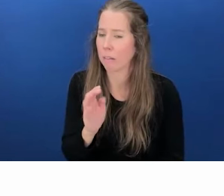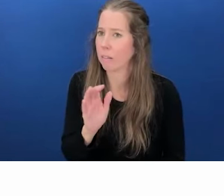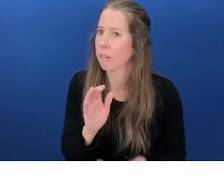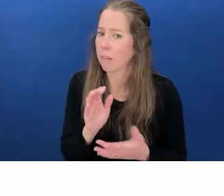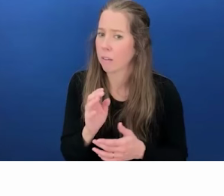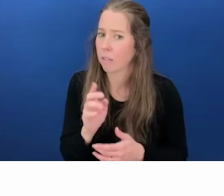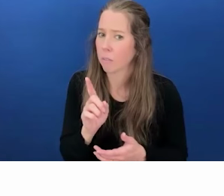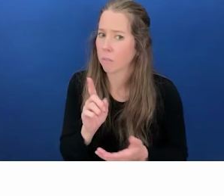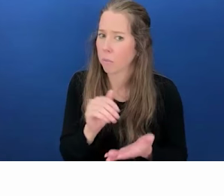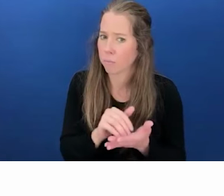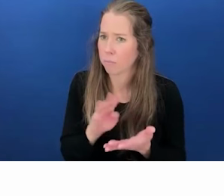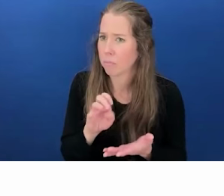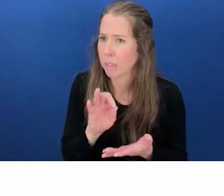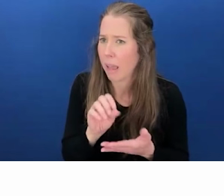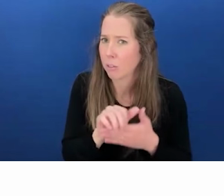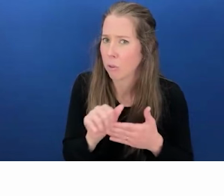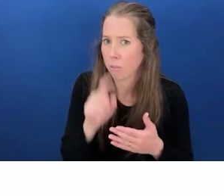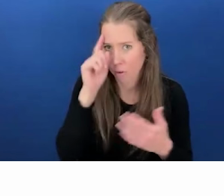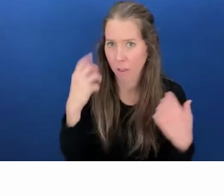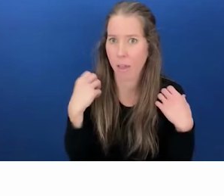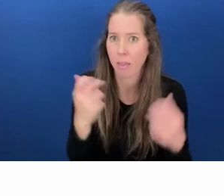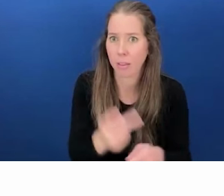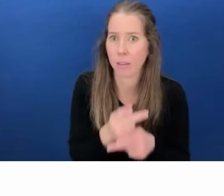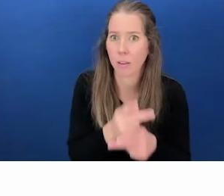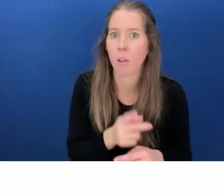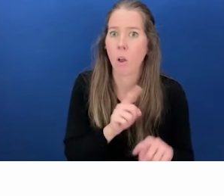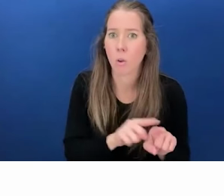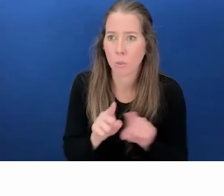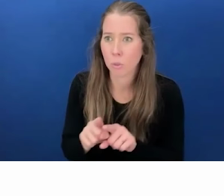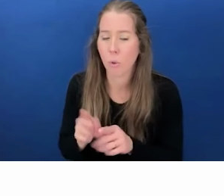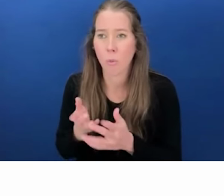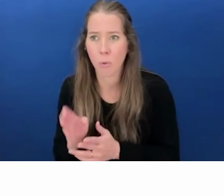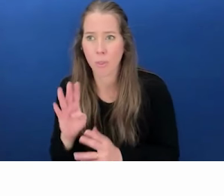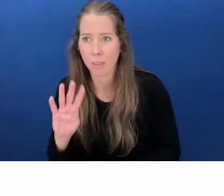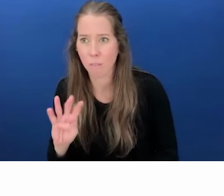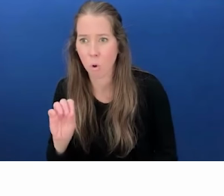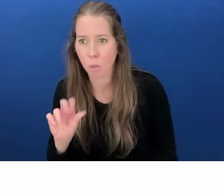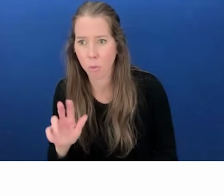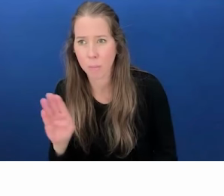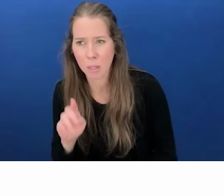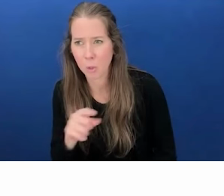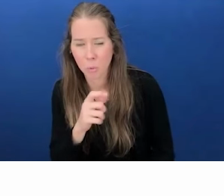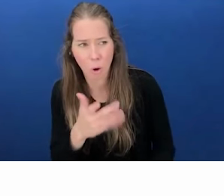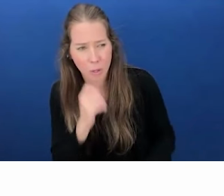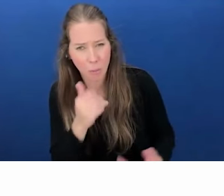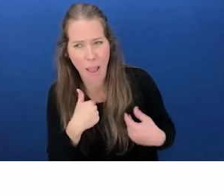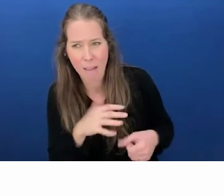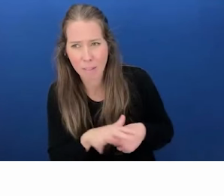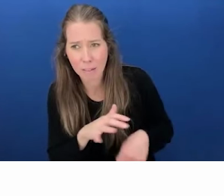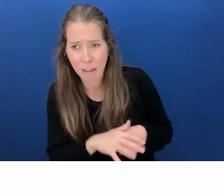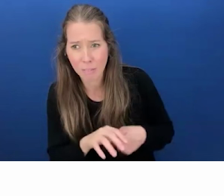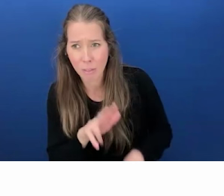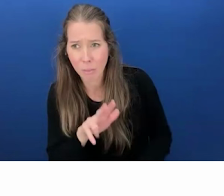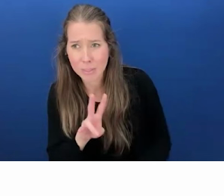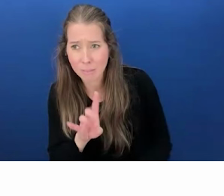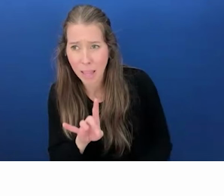gets $1,490 additional to a 403B. Like you don't already have enough. What's the salary now, Paul?